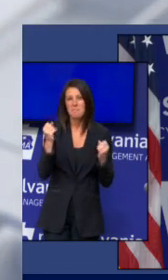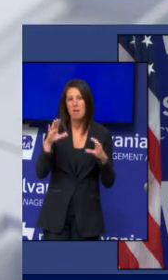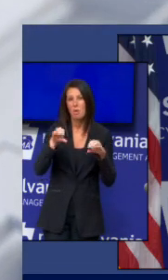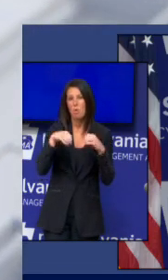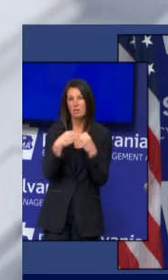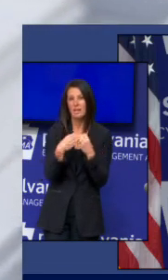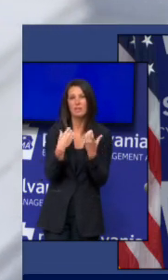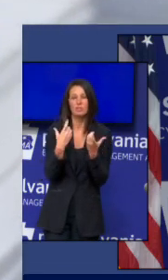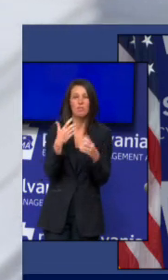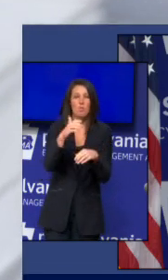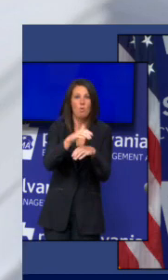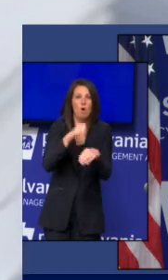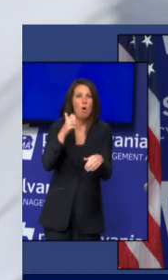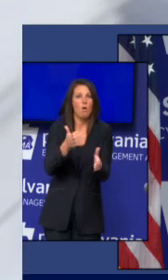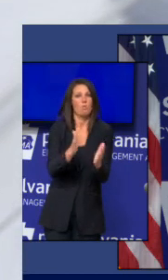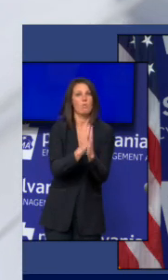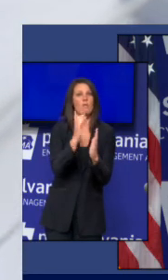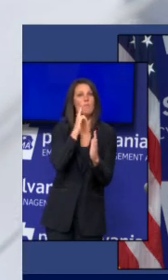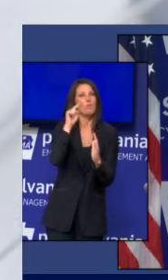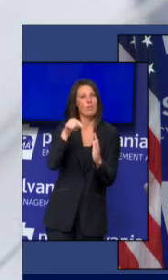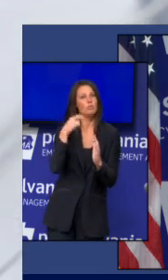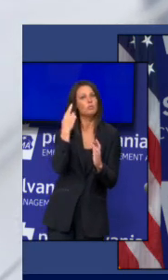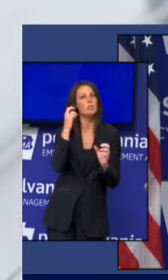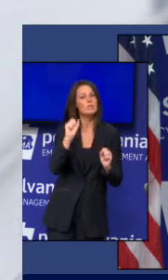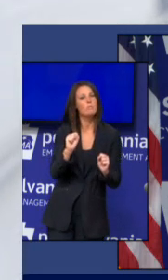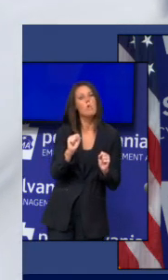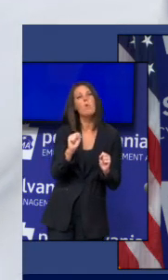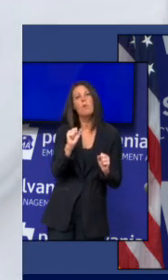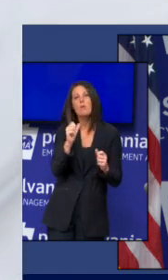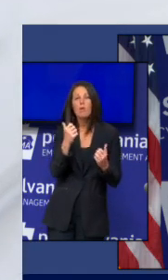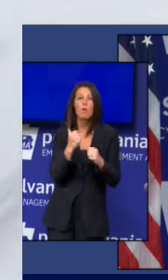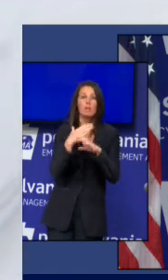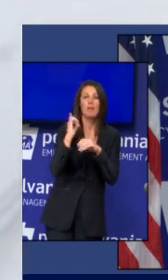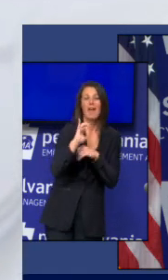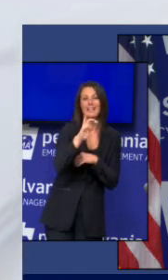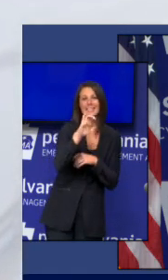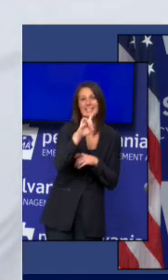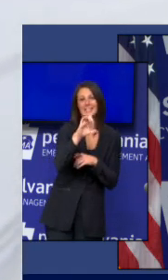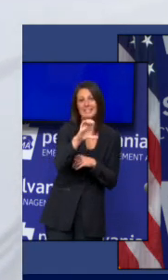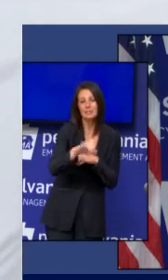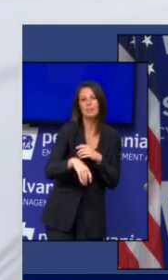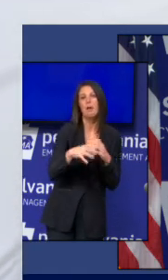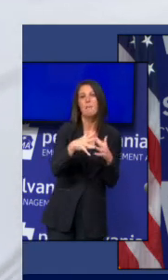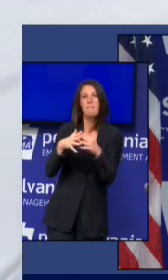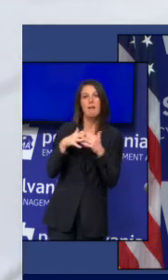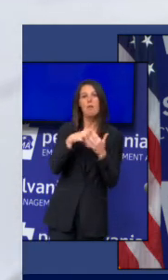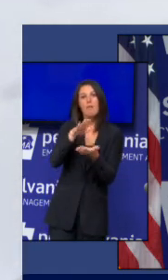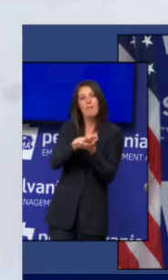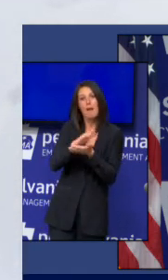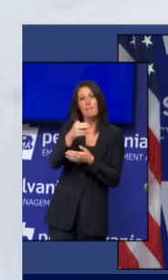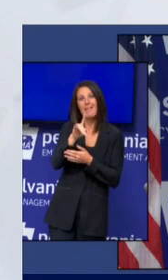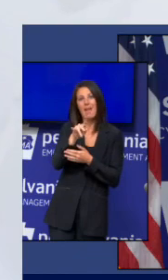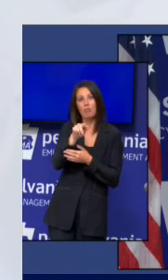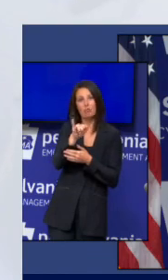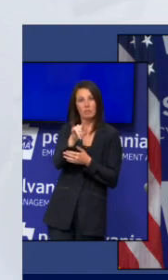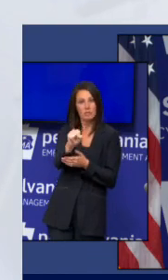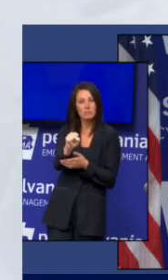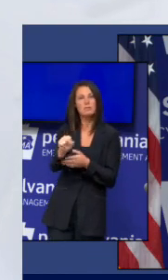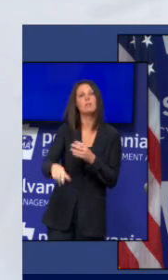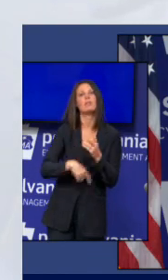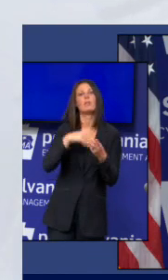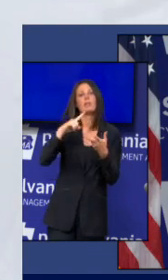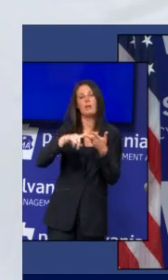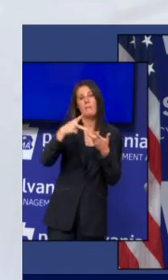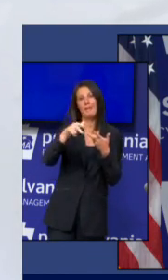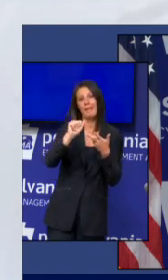organizations calling for this very, very reasonable precaution are the CDC, the American Academy of Pediatrics, and the Pennsylvania